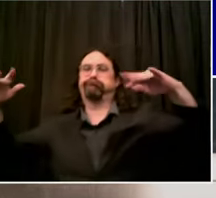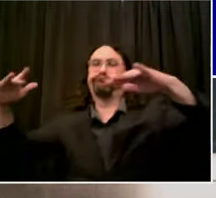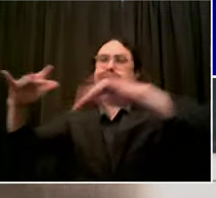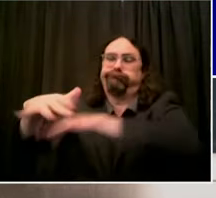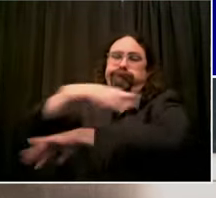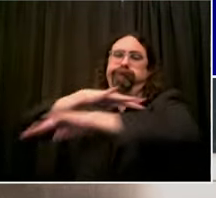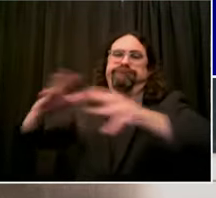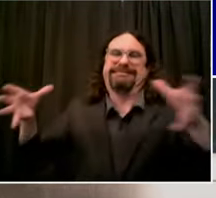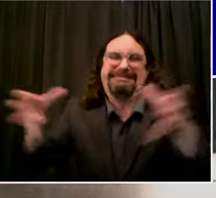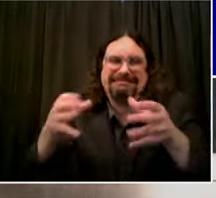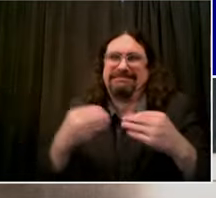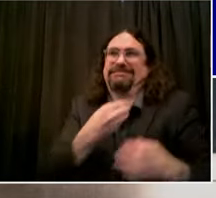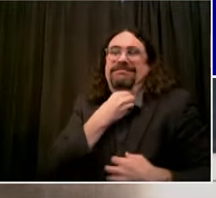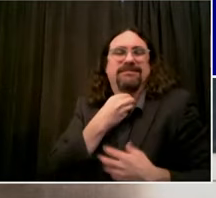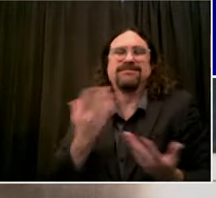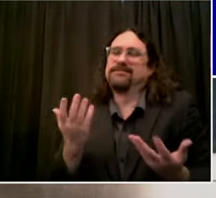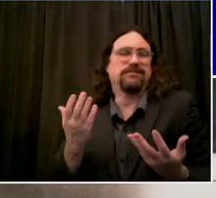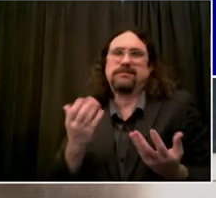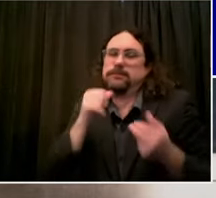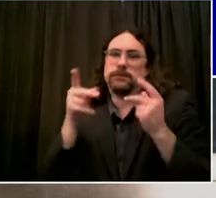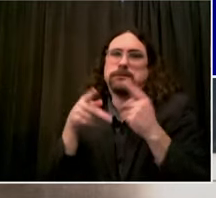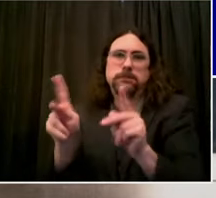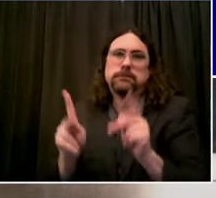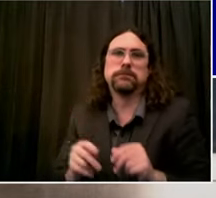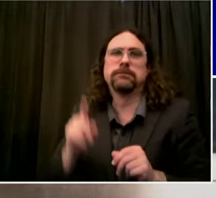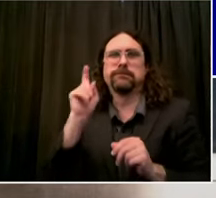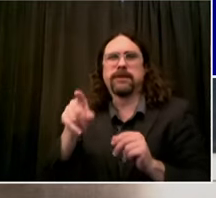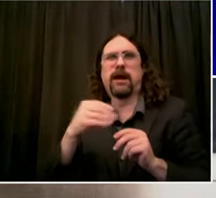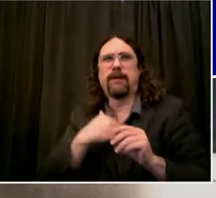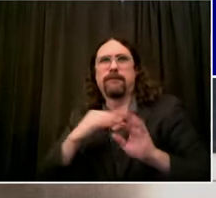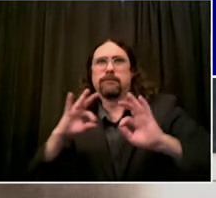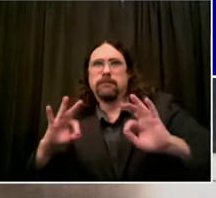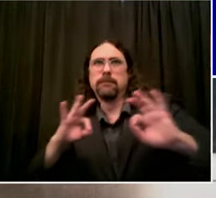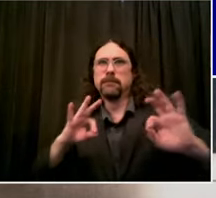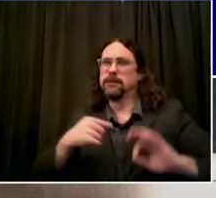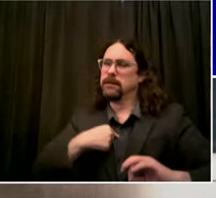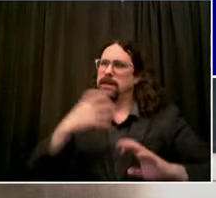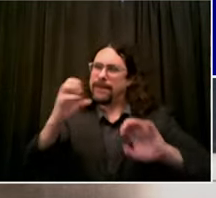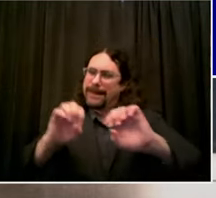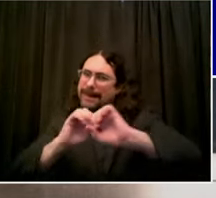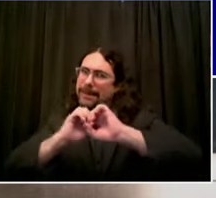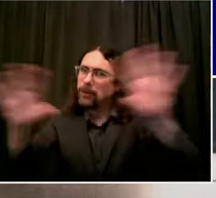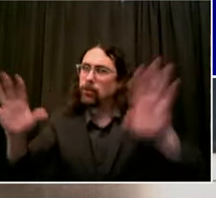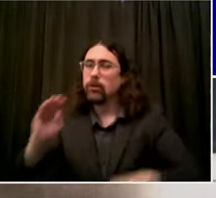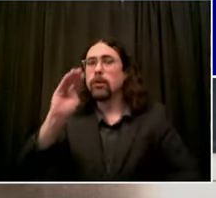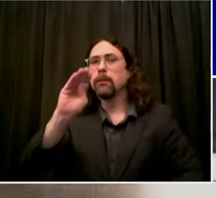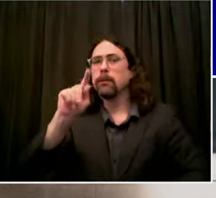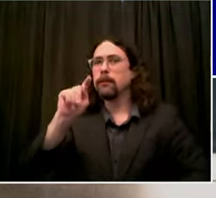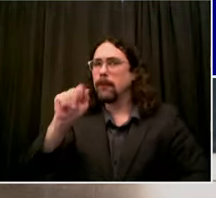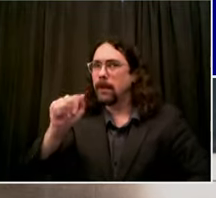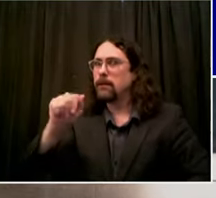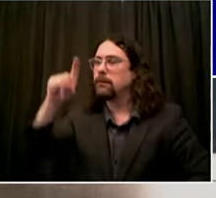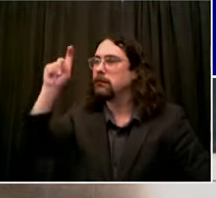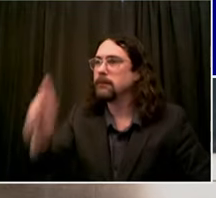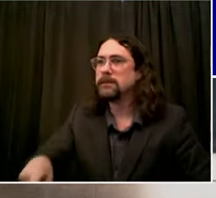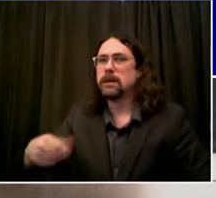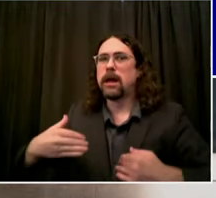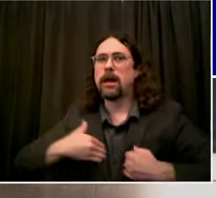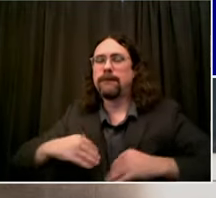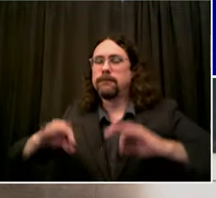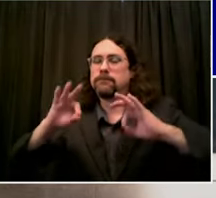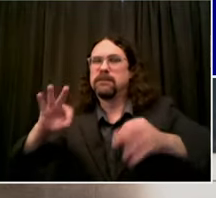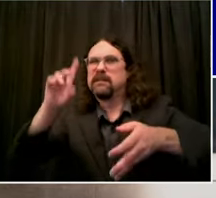going through this crisis. Everyone can make sense of that. Everyone can visualize that. Those common sense standards and the personnel to back it